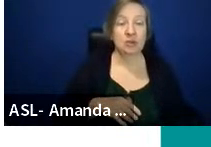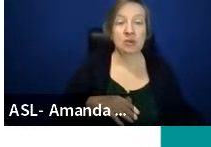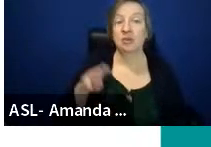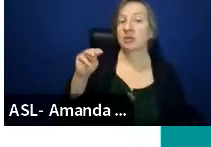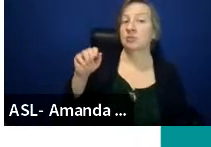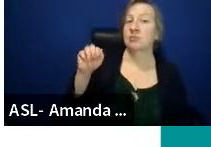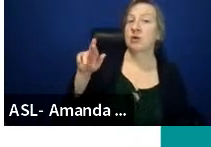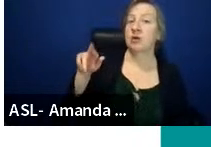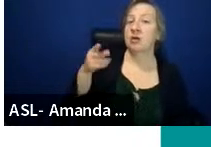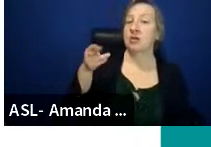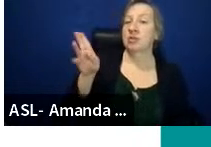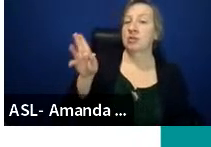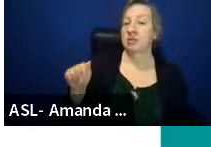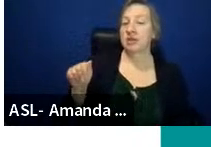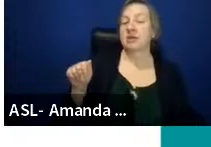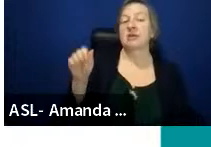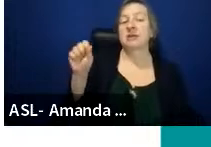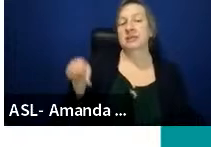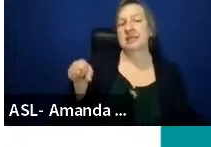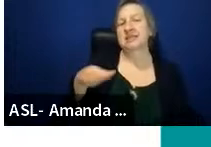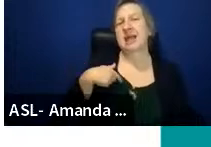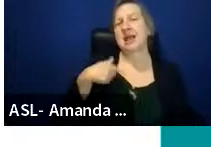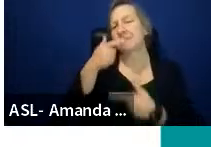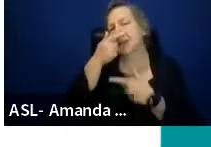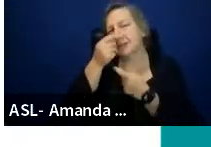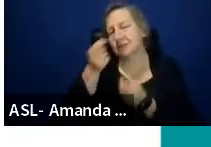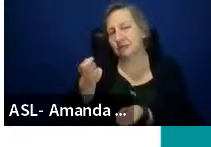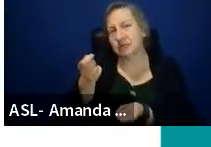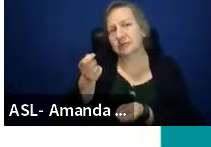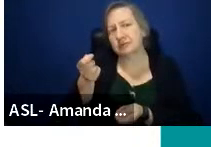Yeah, I'm interested.